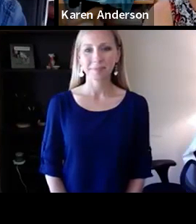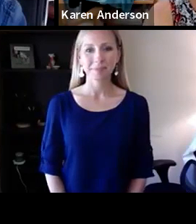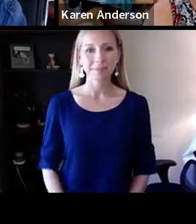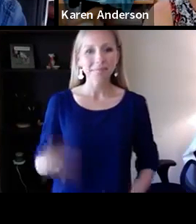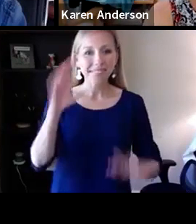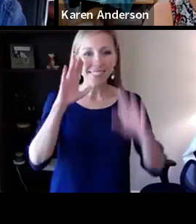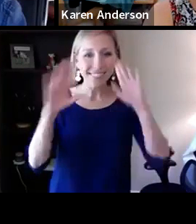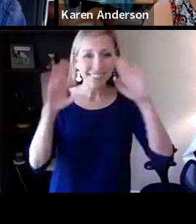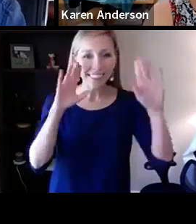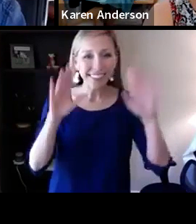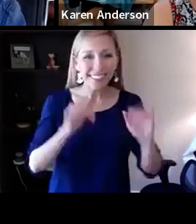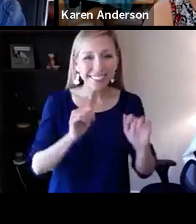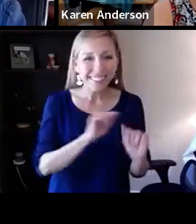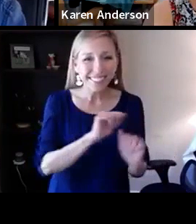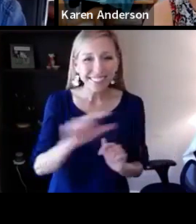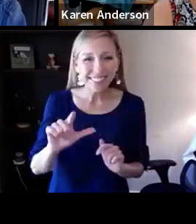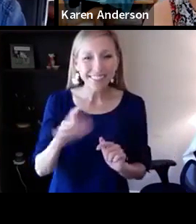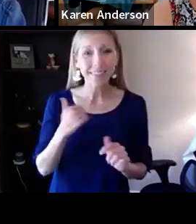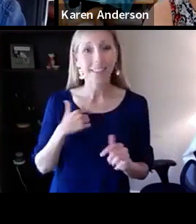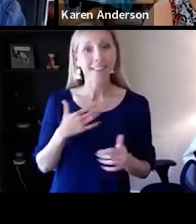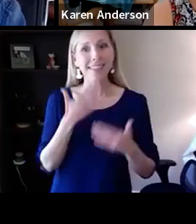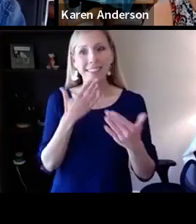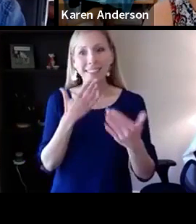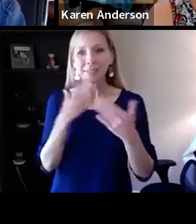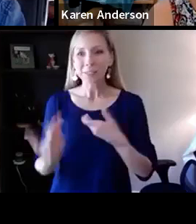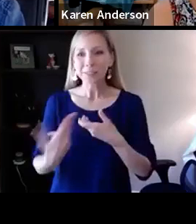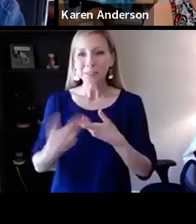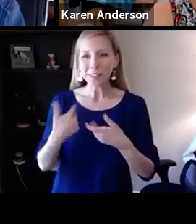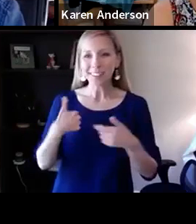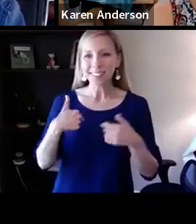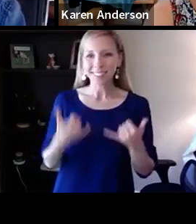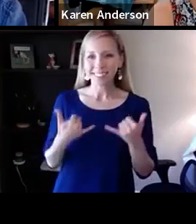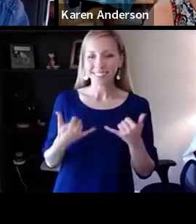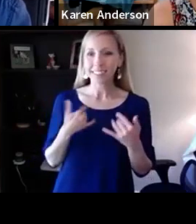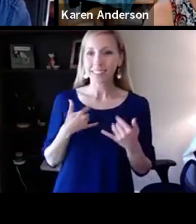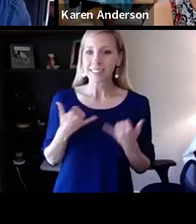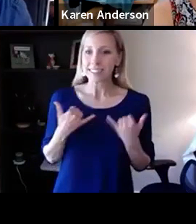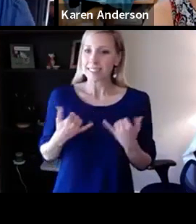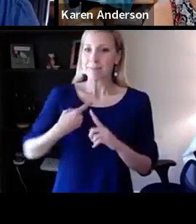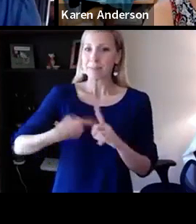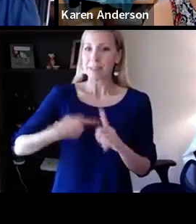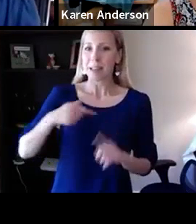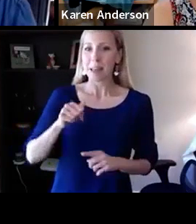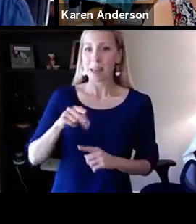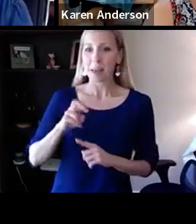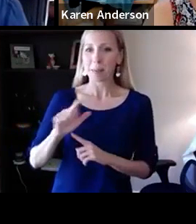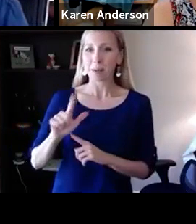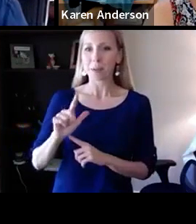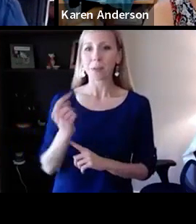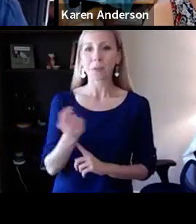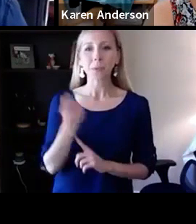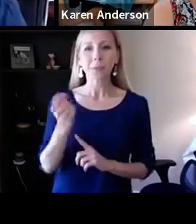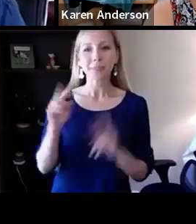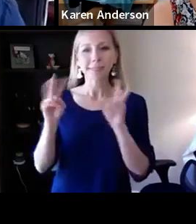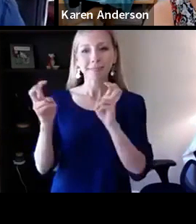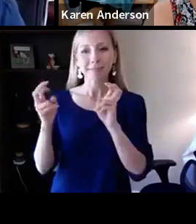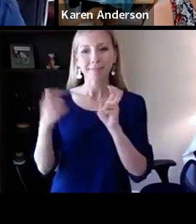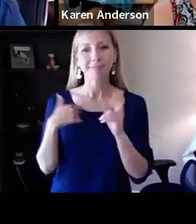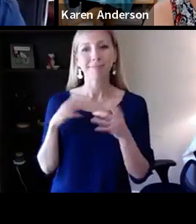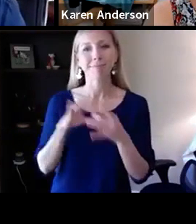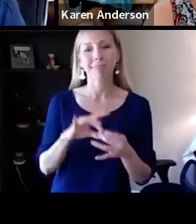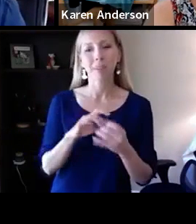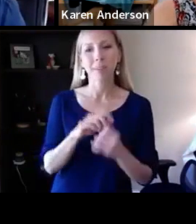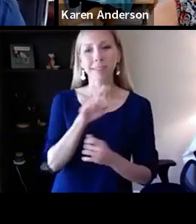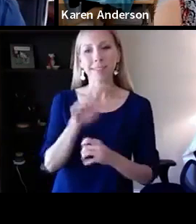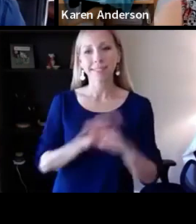Hi, everyone. Thank you for joining us for our April Tuesday topics with Texas Hands and